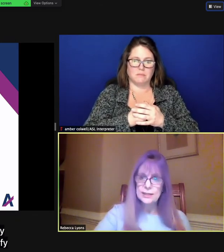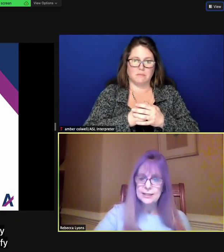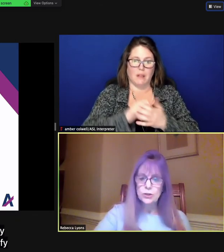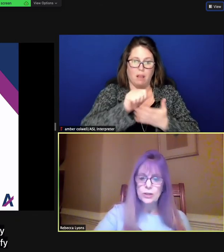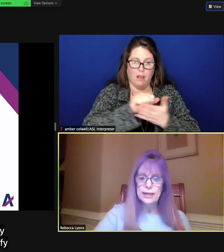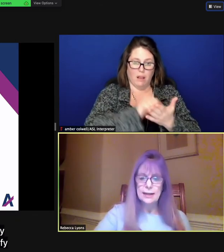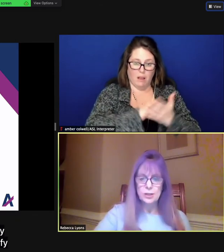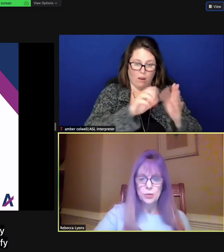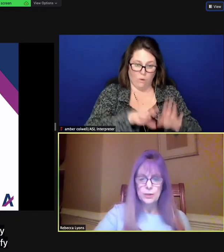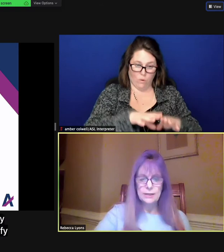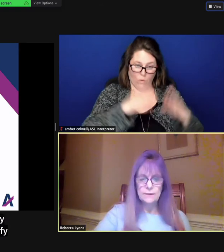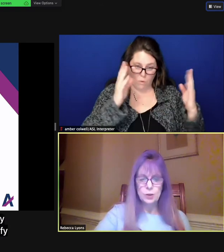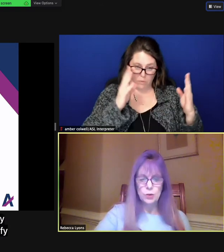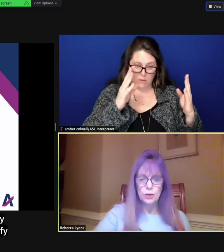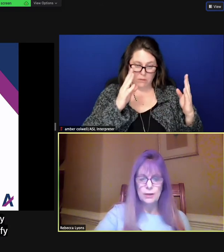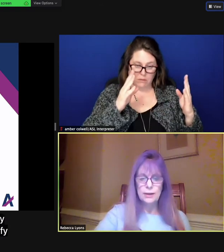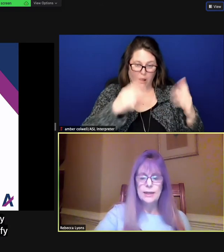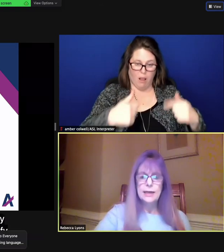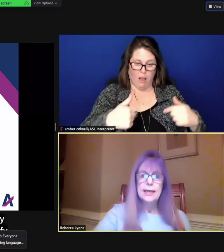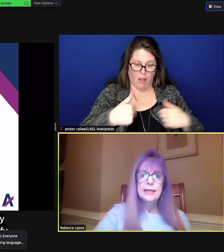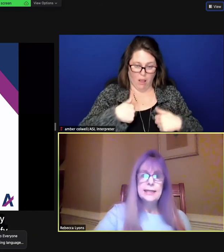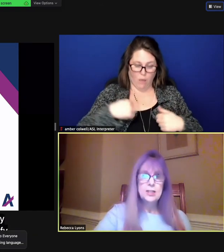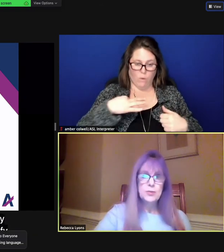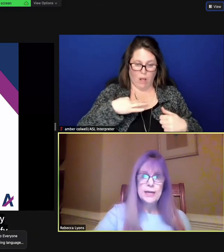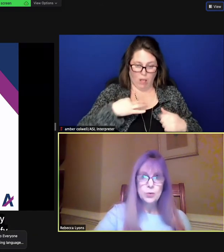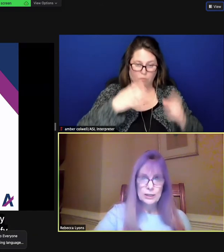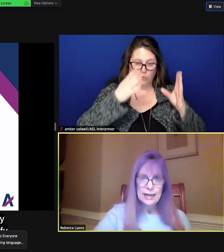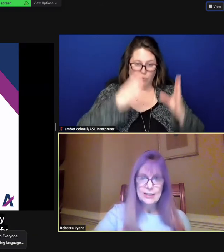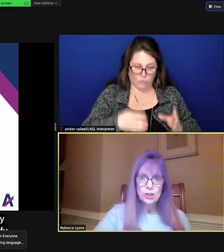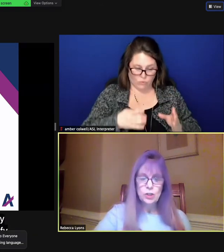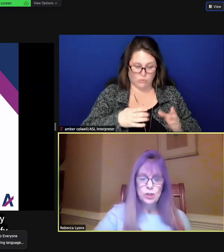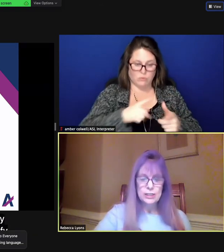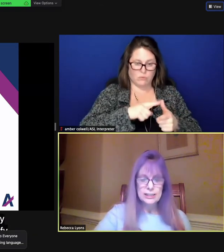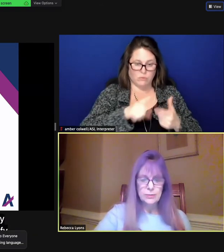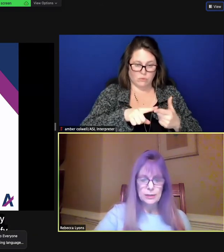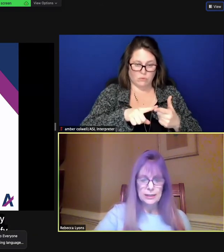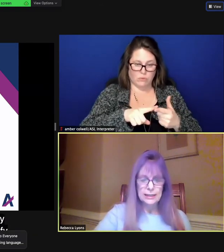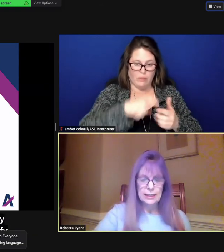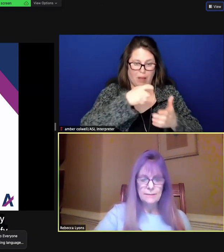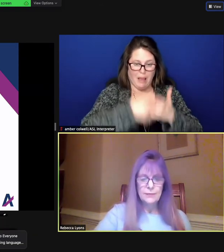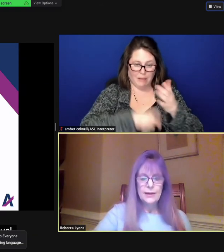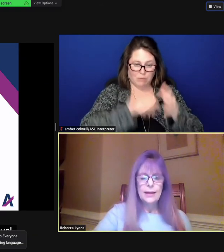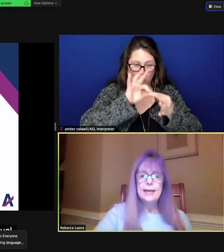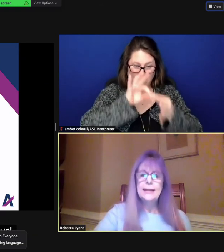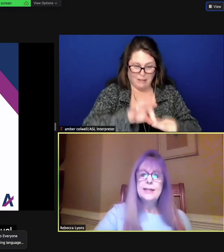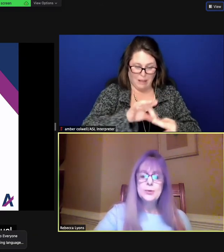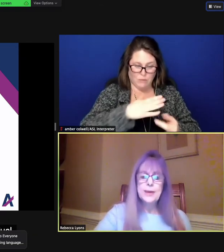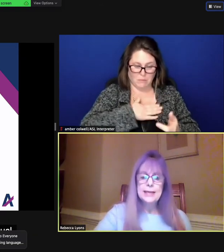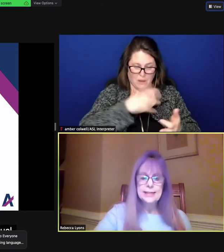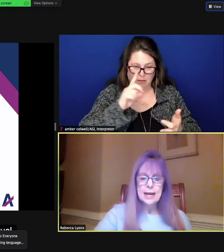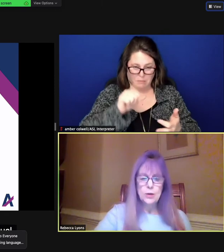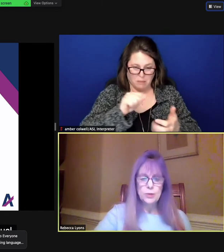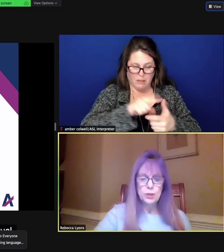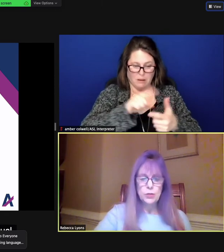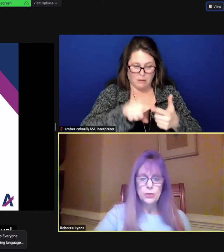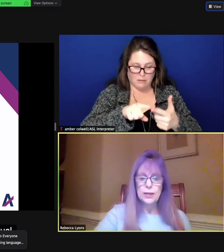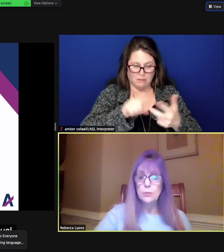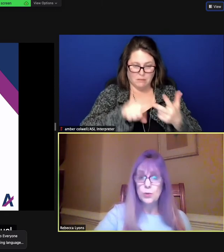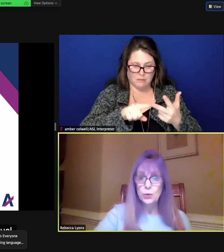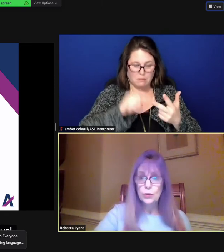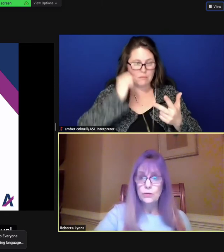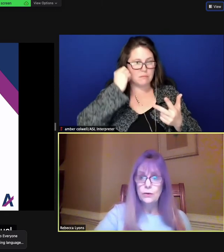were considered an eligible individual, the expense relates to your disability, and the expense helps